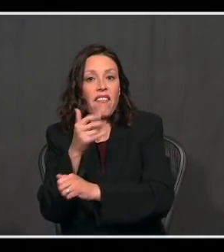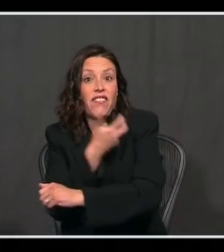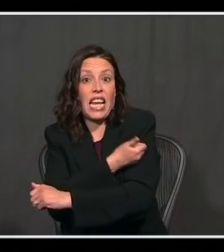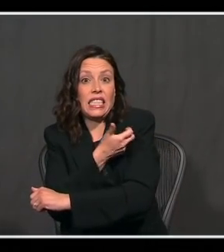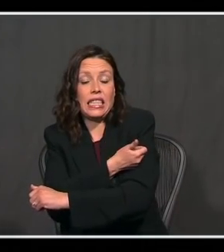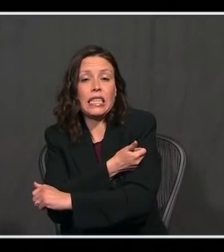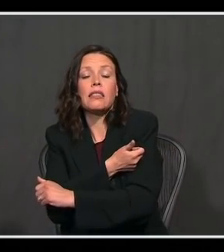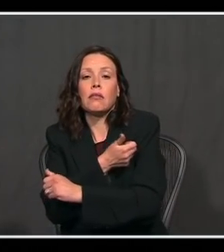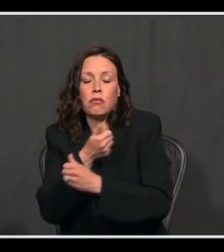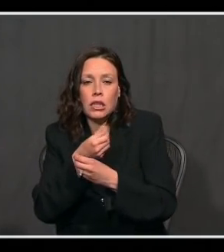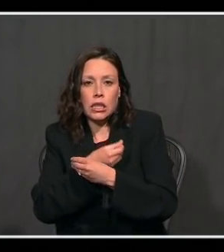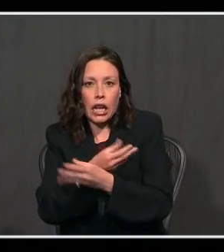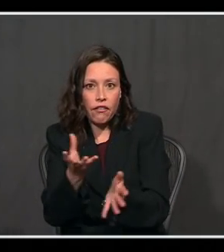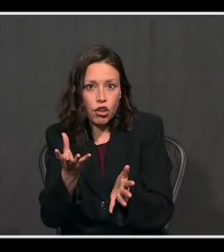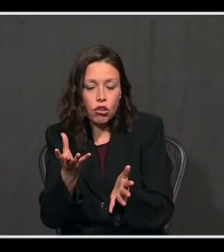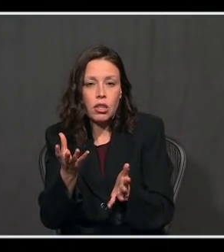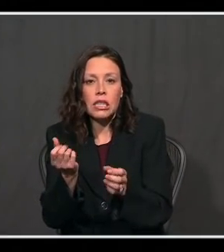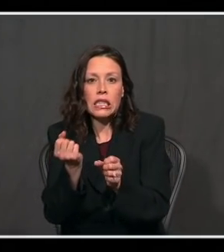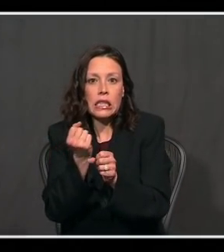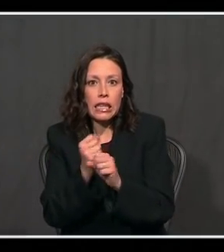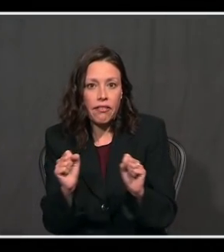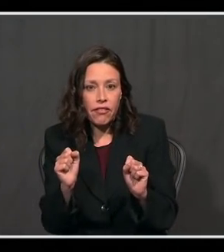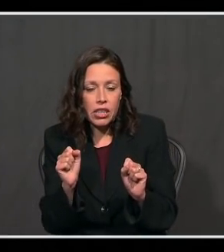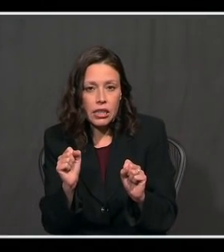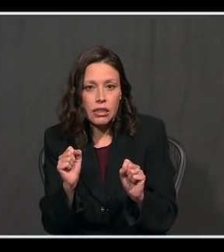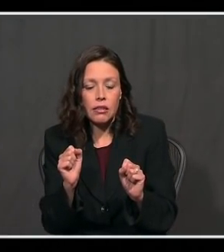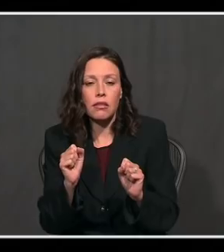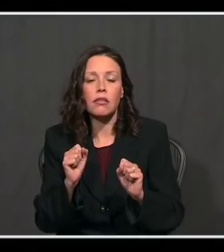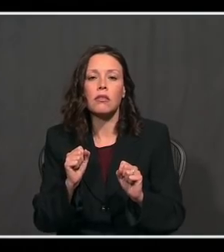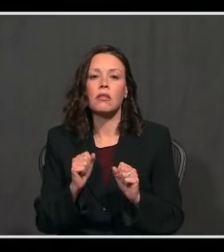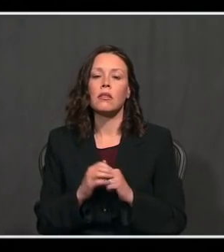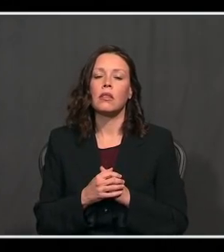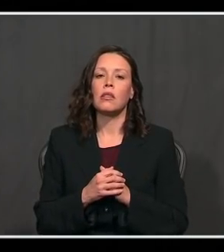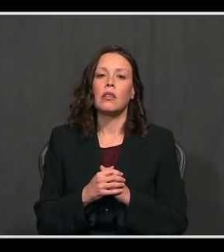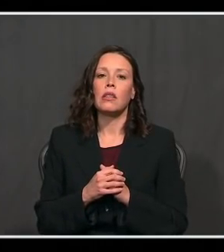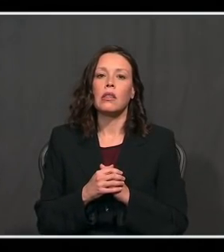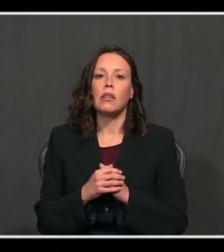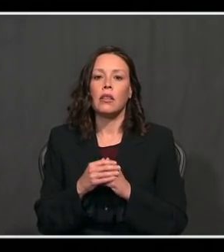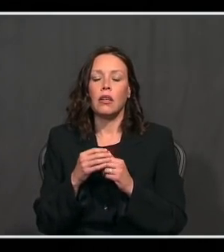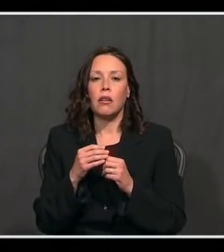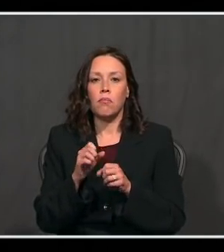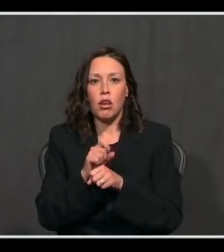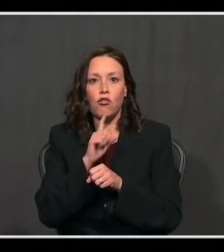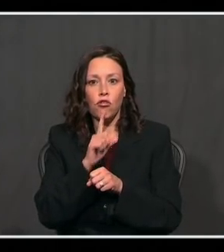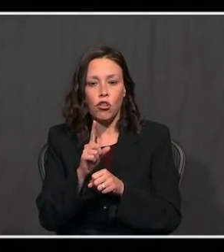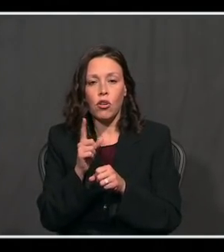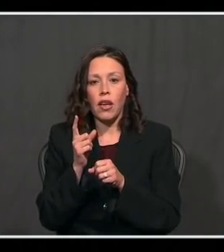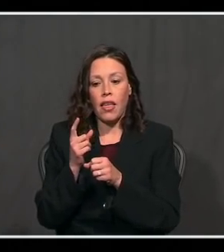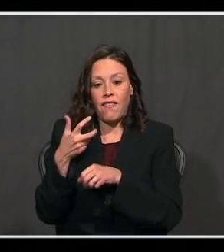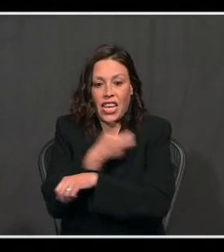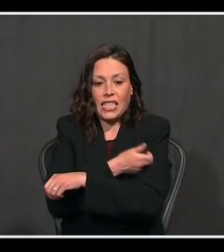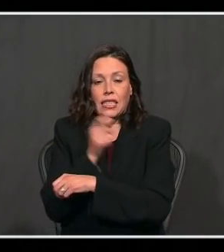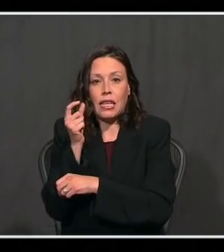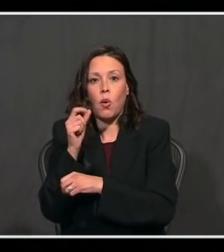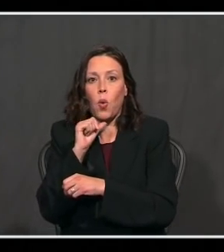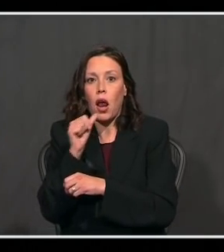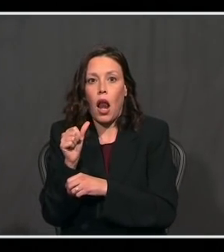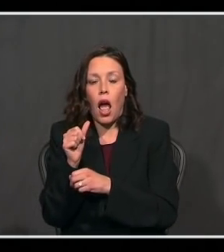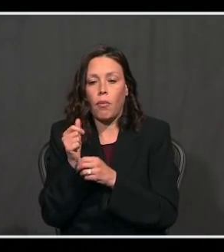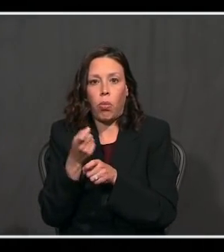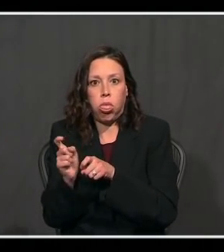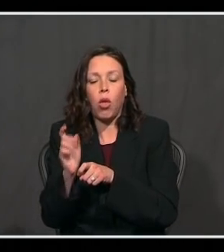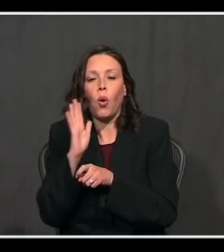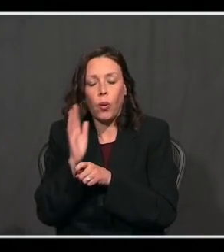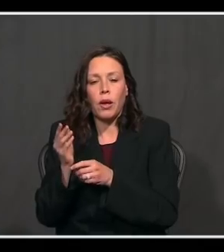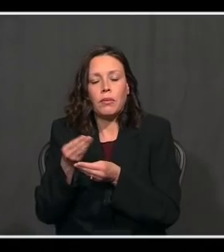is delivered. It is delivered safely. It is delivered to ensure the stability of the vaccine, and it is